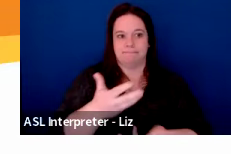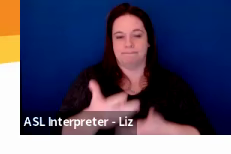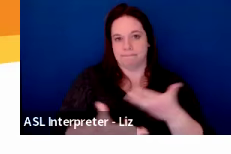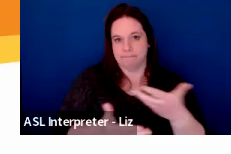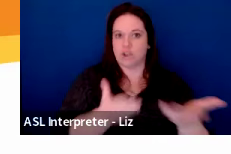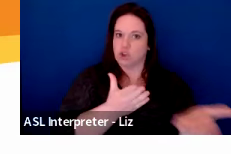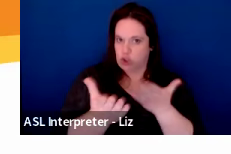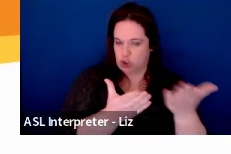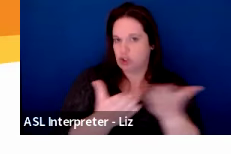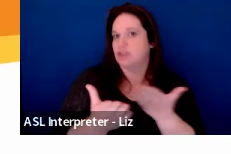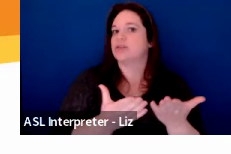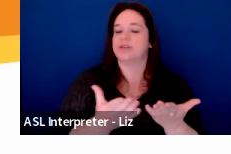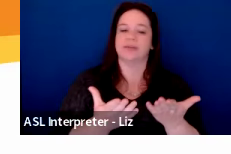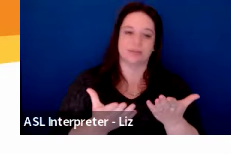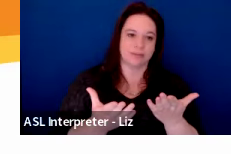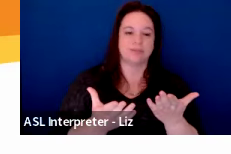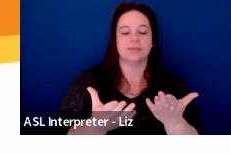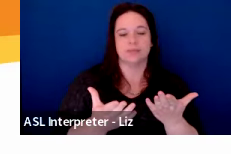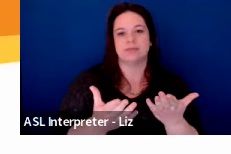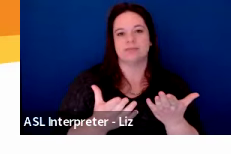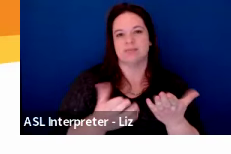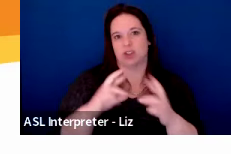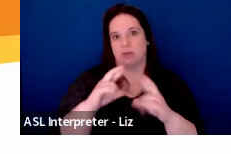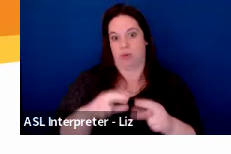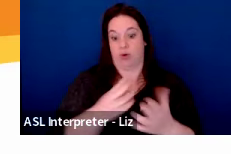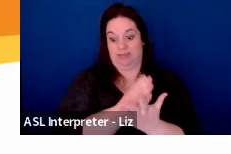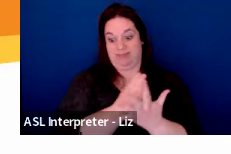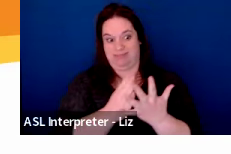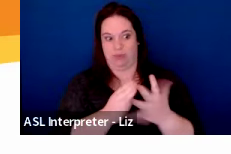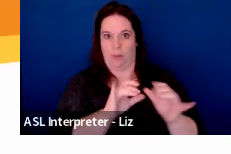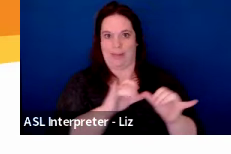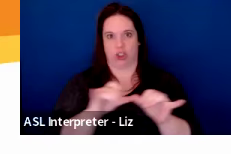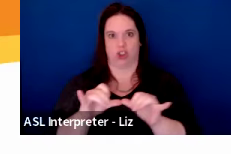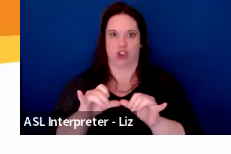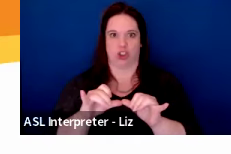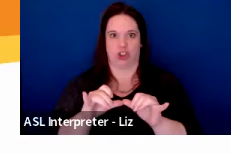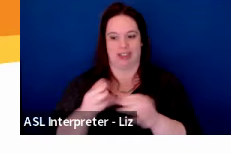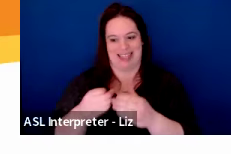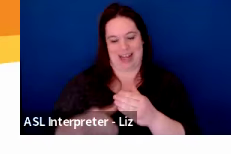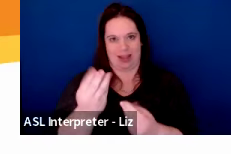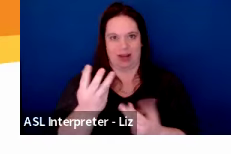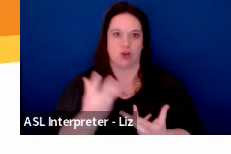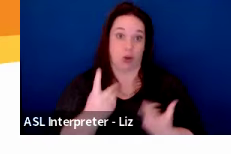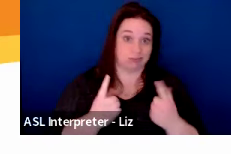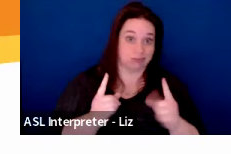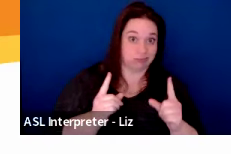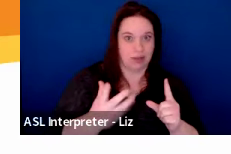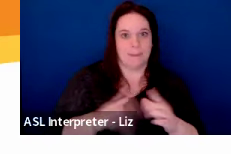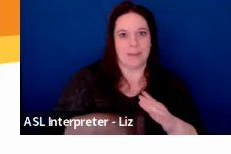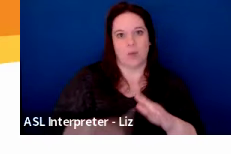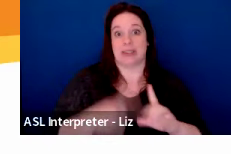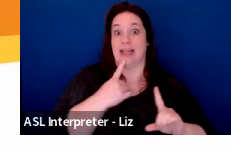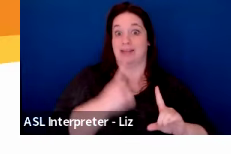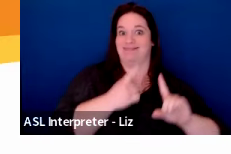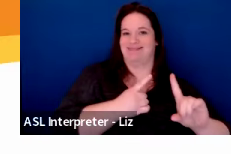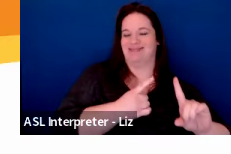to serve, the way that the reports work is that, that information is brought in again, and you have to let us know based on what you said, what you're going to